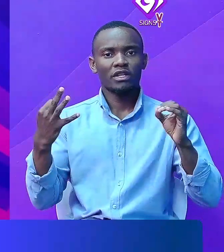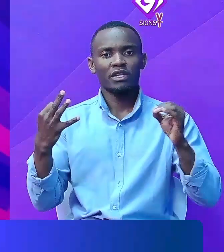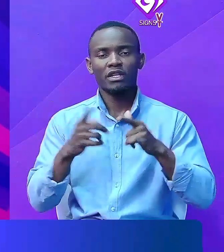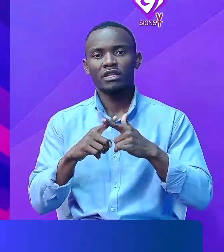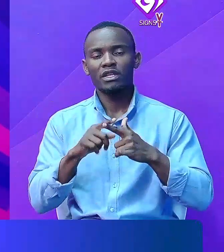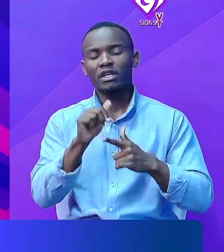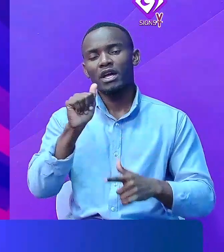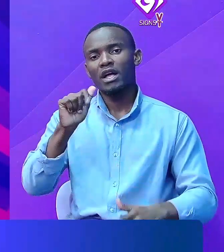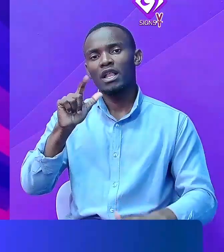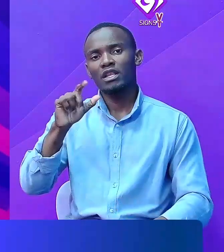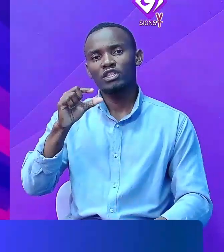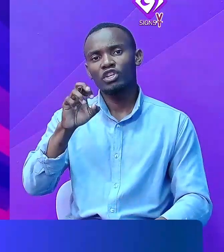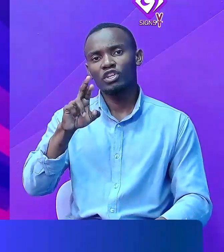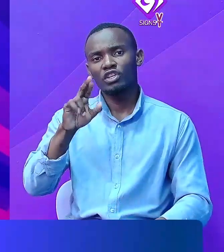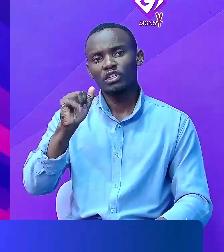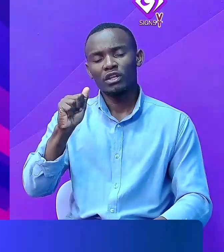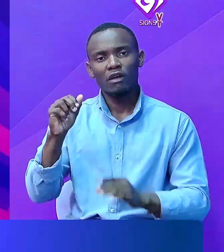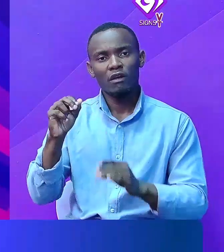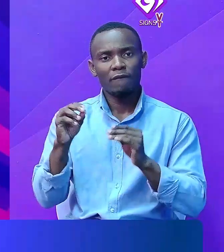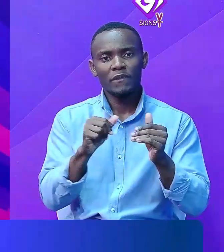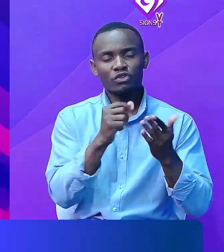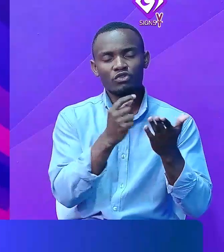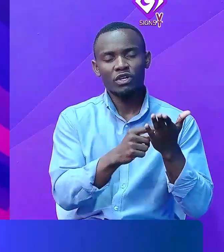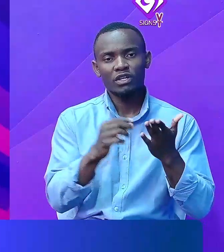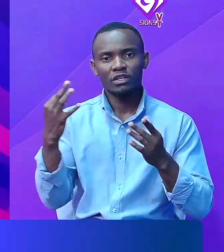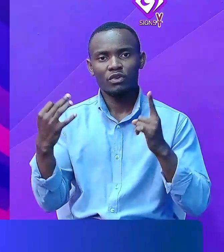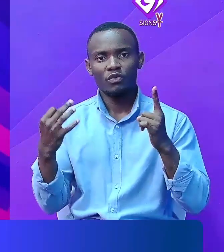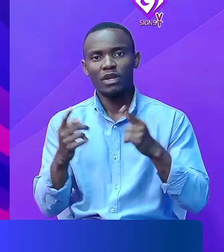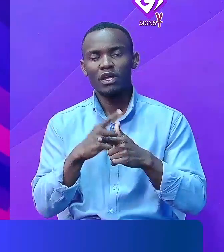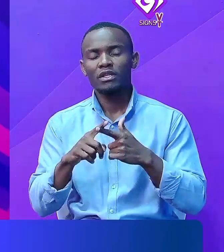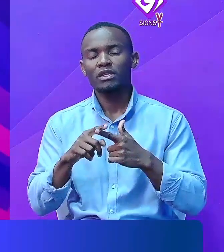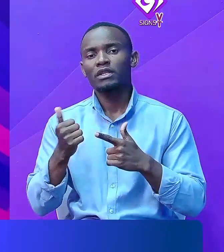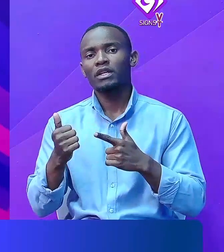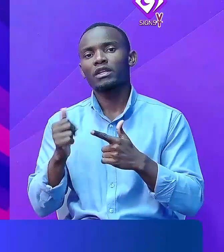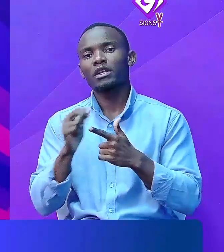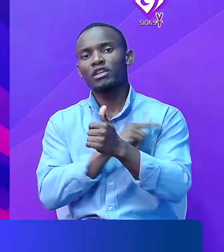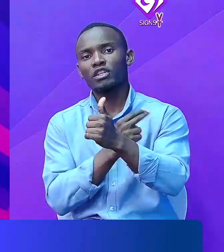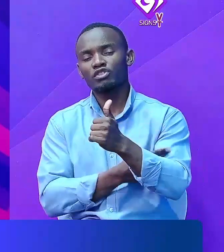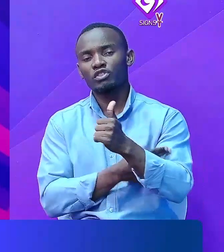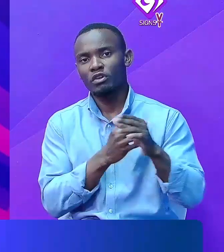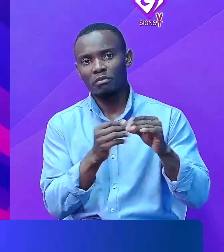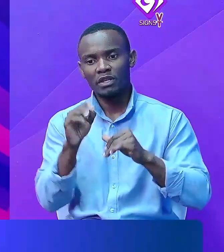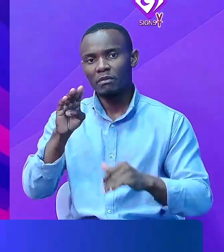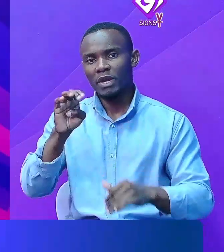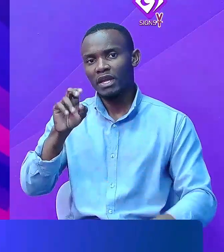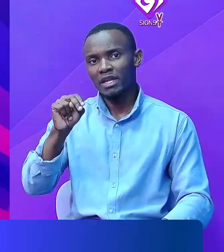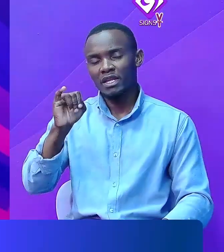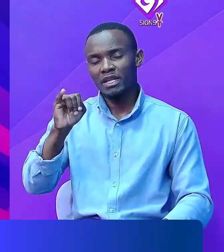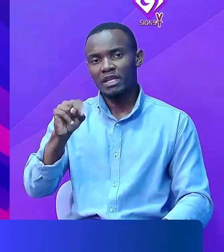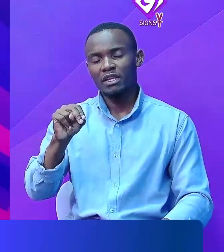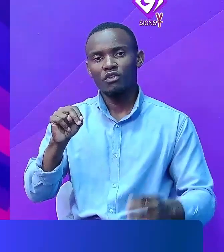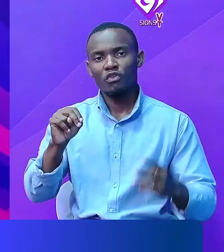2-1. Nigeria beat Benin 4-0. Guinea drew 2-2